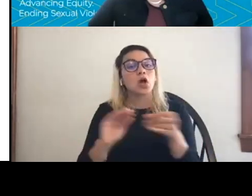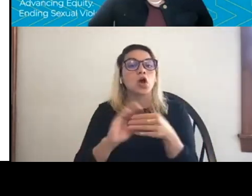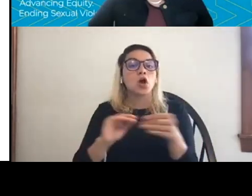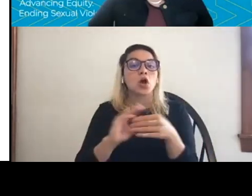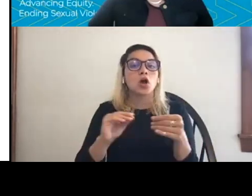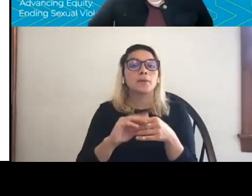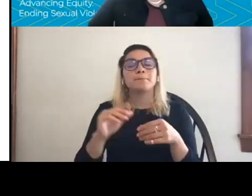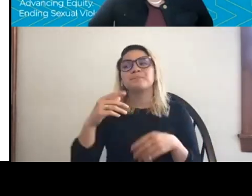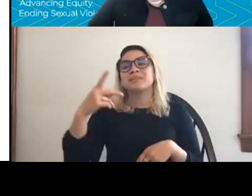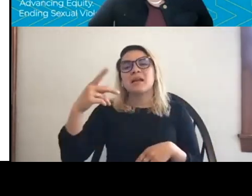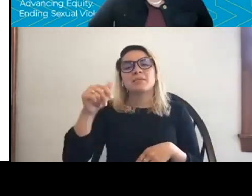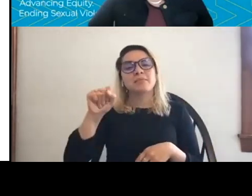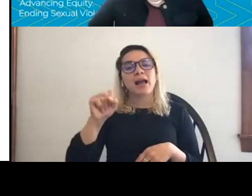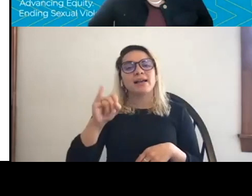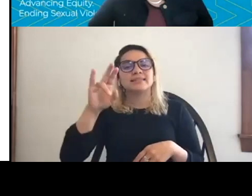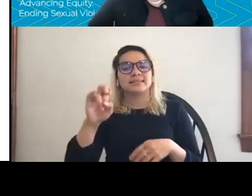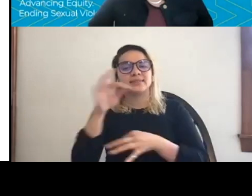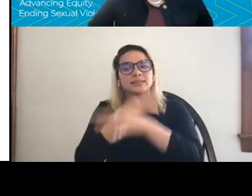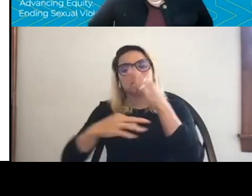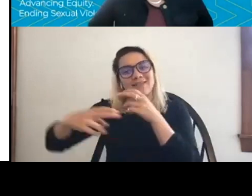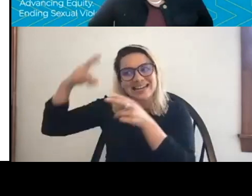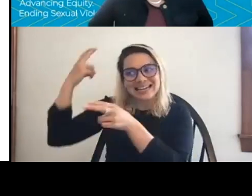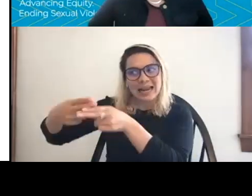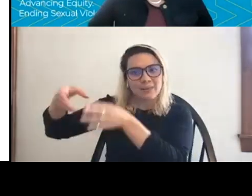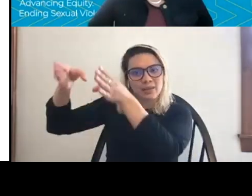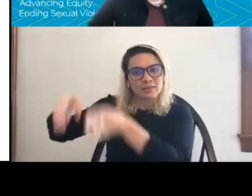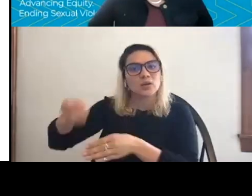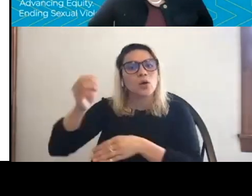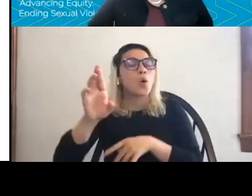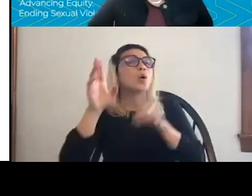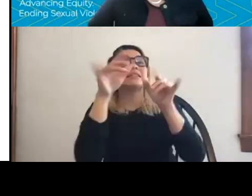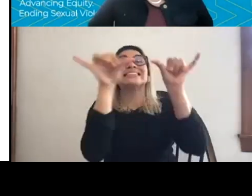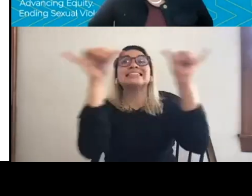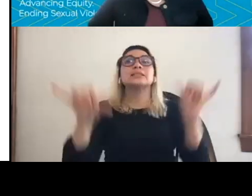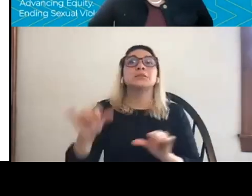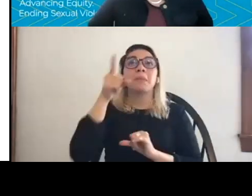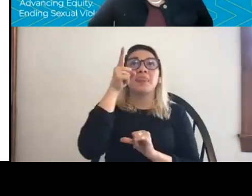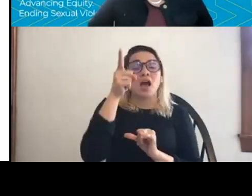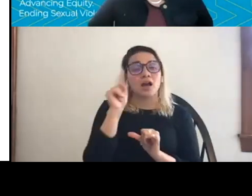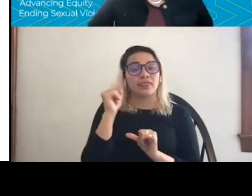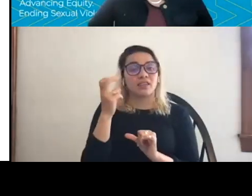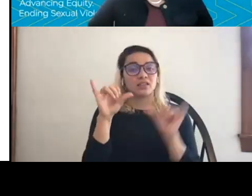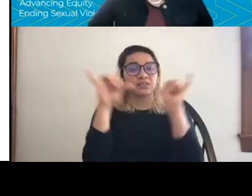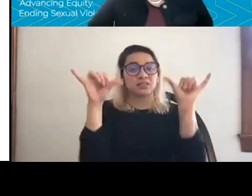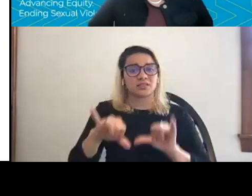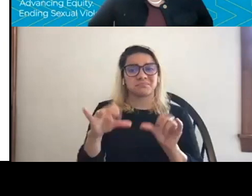just talking about systems, right? The reality is we all know racism is real.